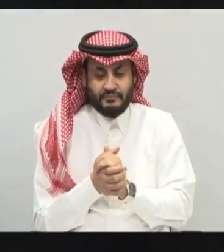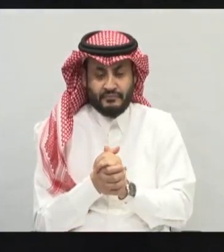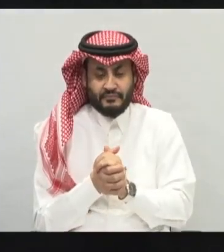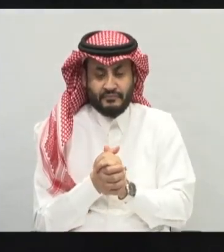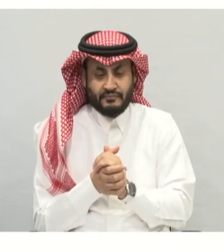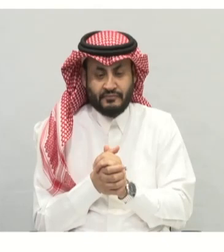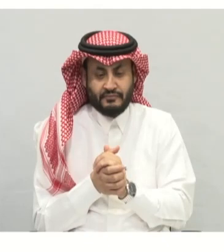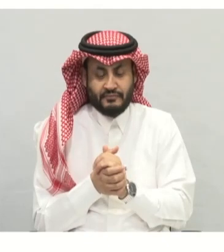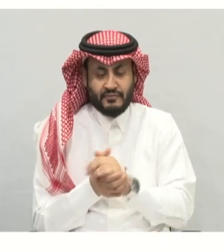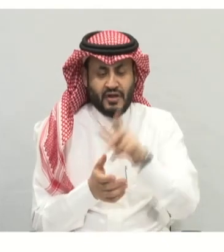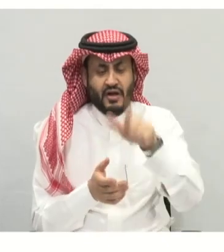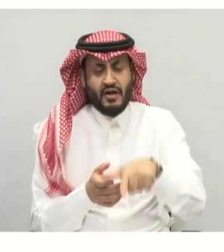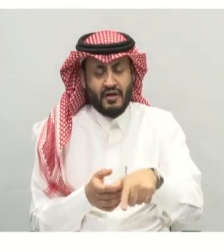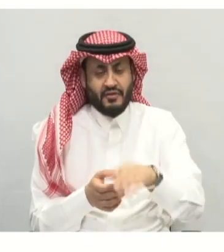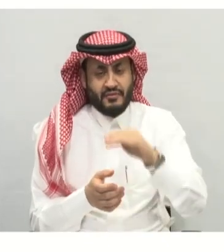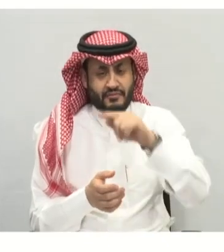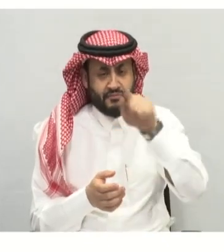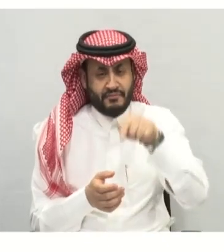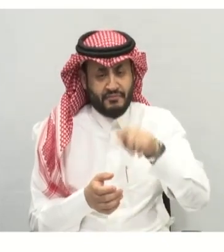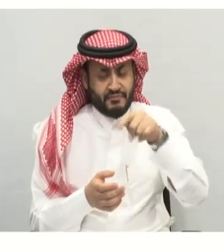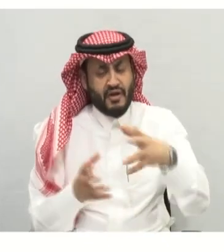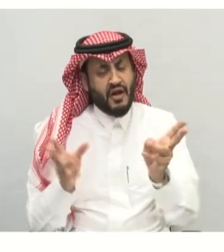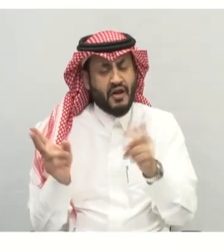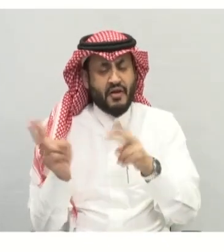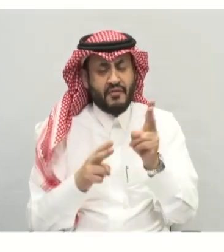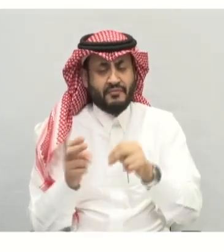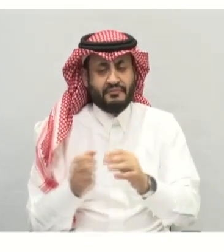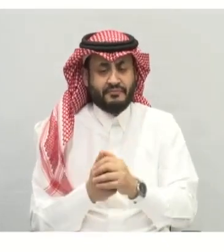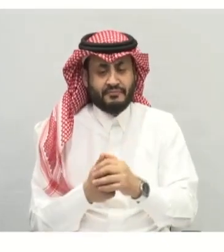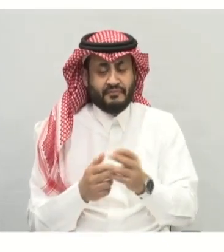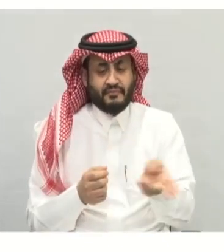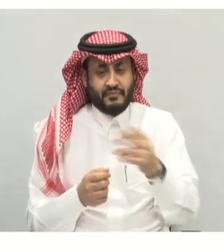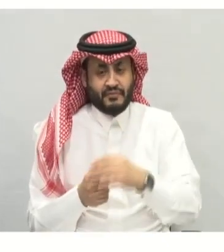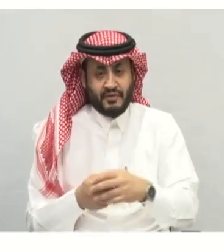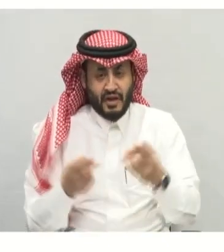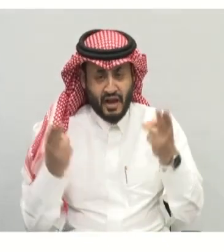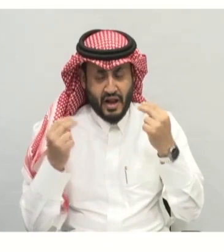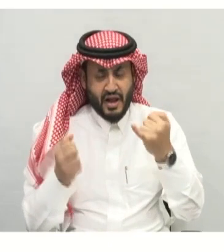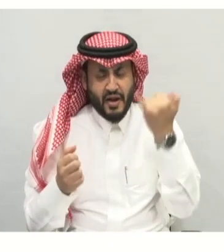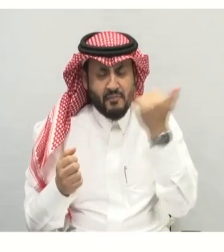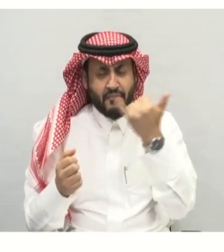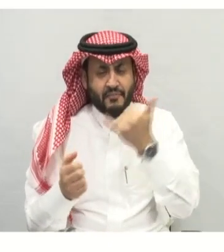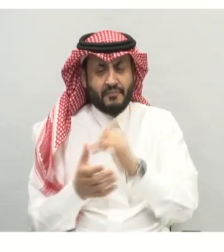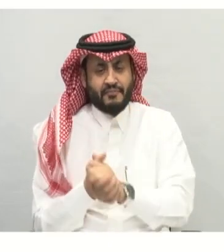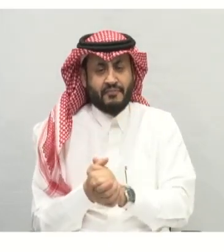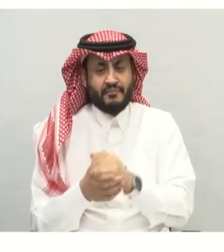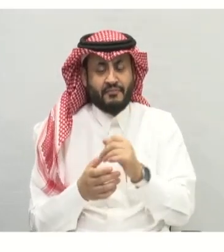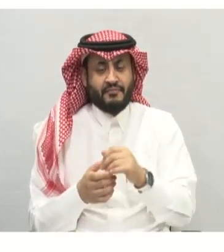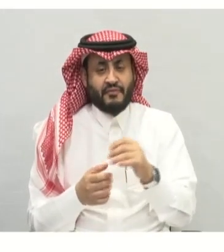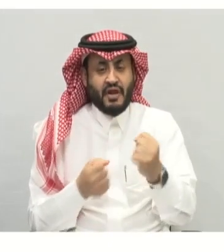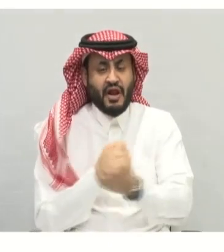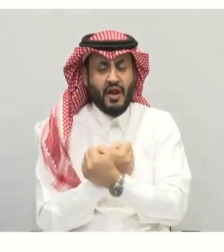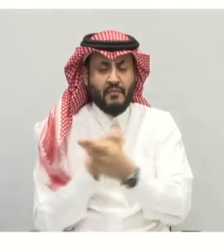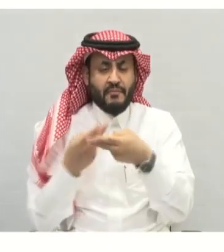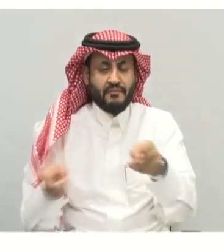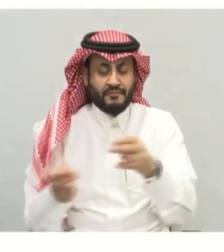means so here this were a couple of questions that we discussed just to emphasize the importance of the cultural